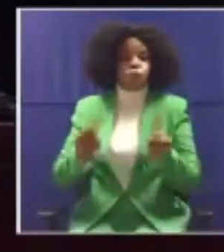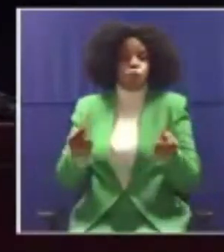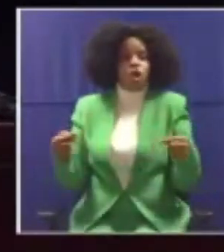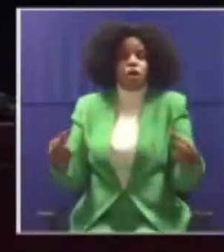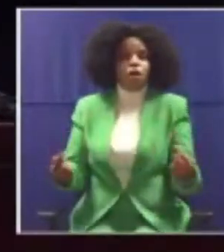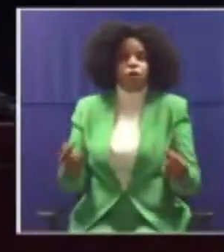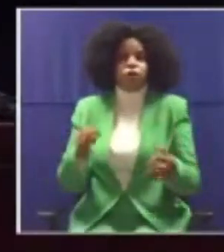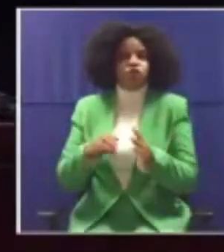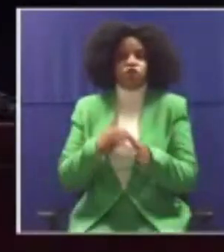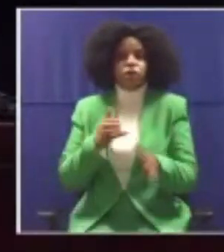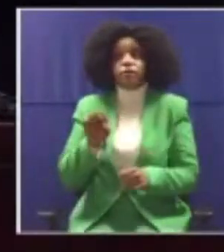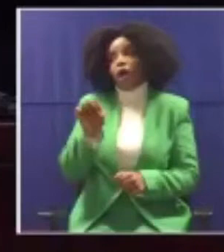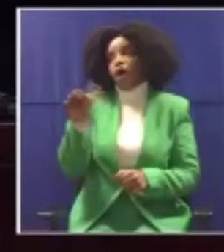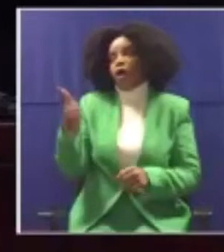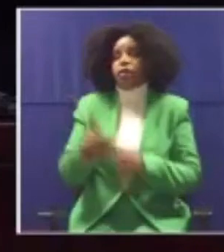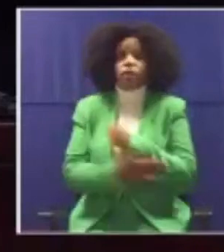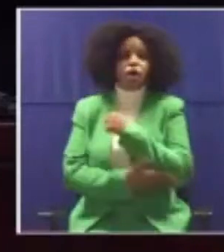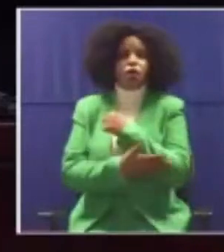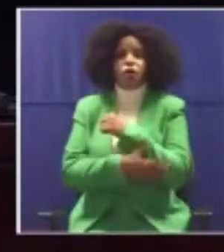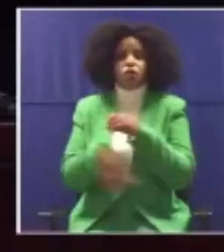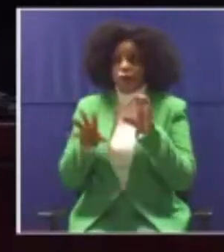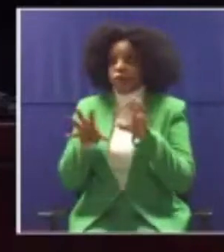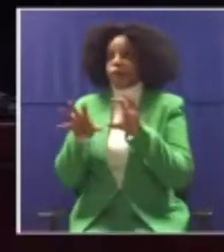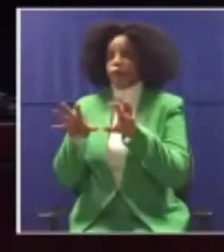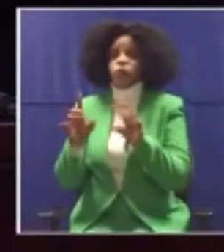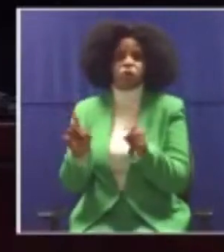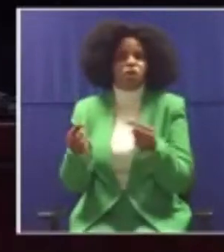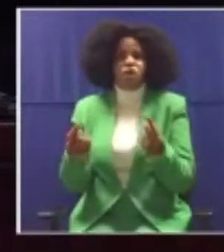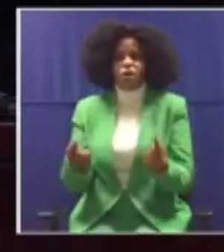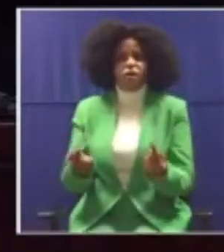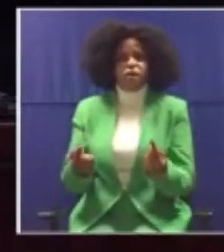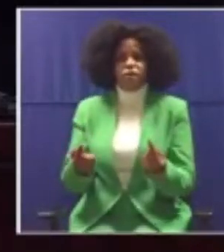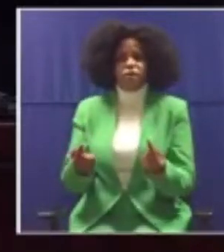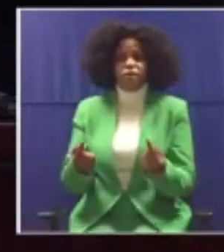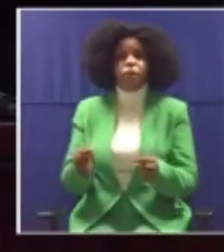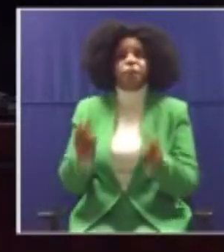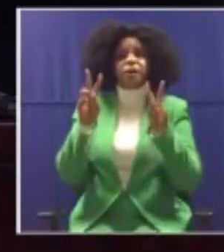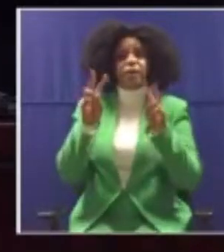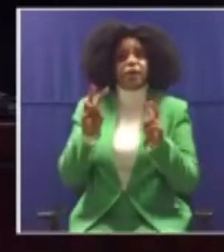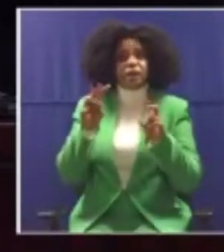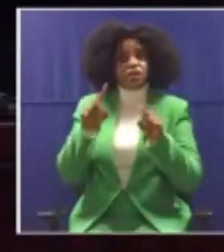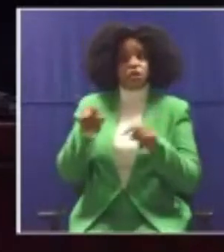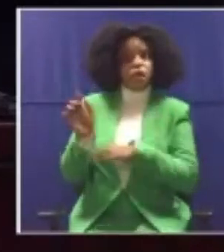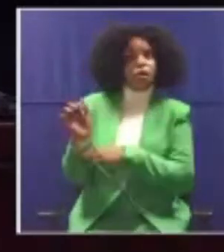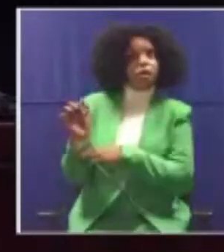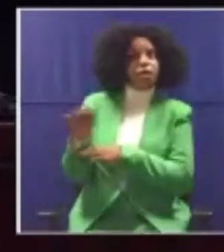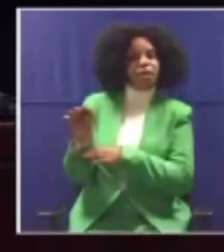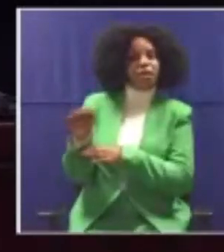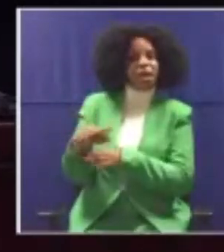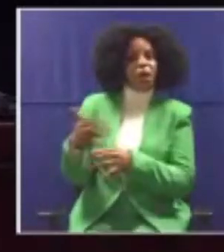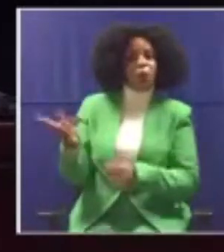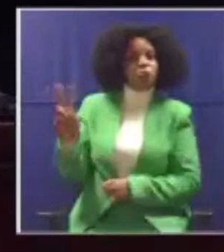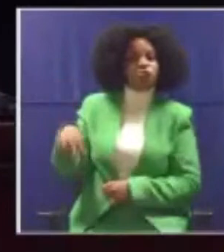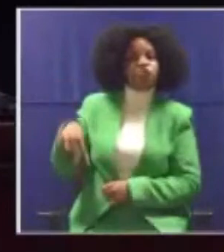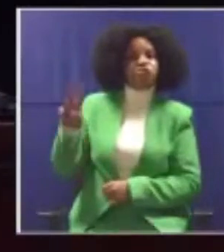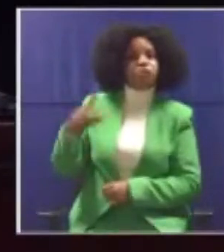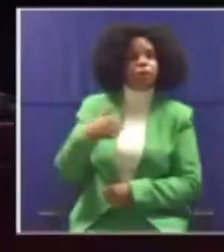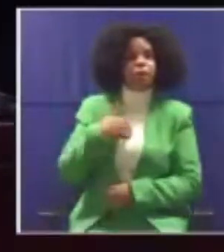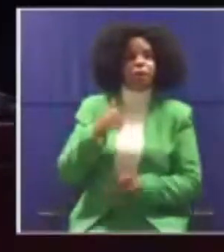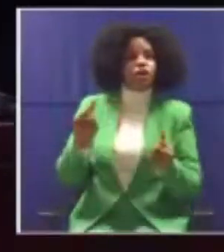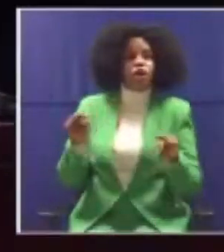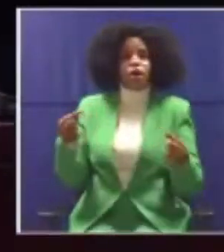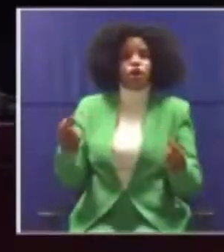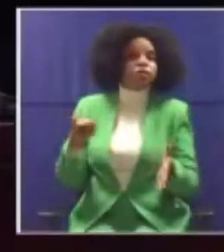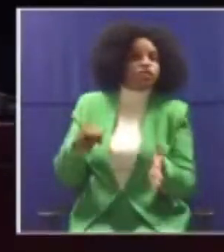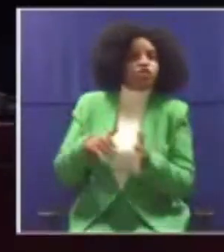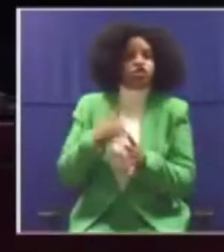them to other countries. So the issue of sovereignty should not be undermined. I mean, I can't just walk into